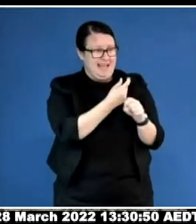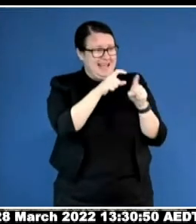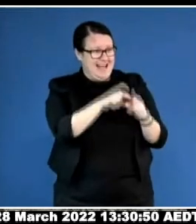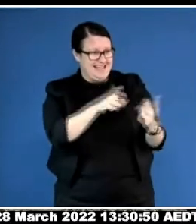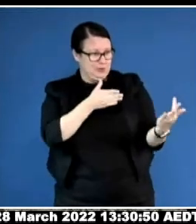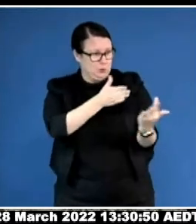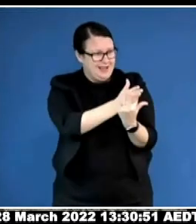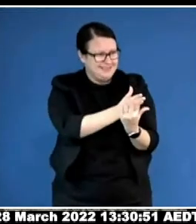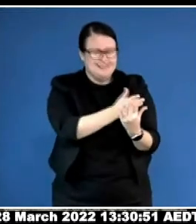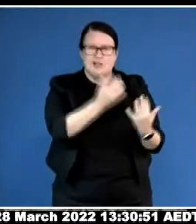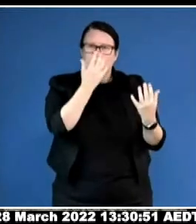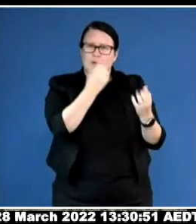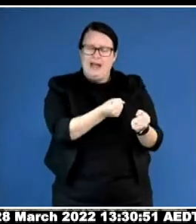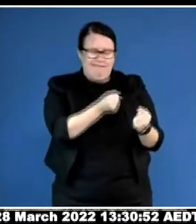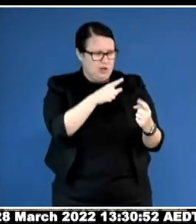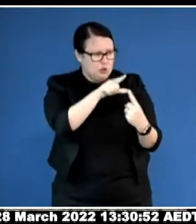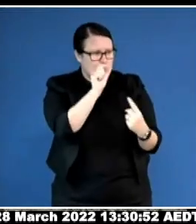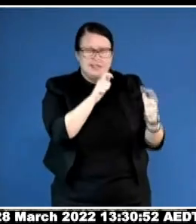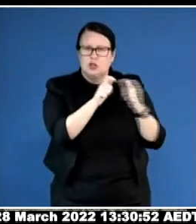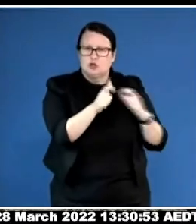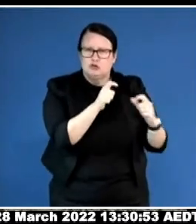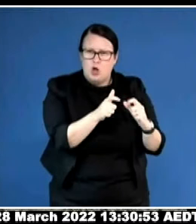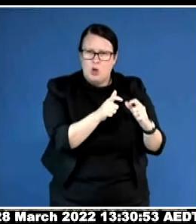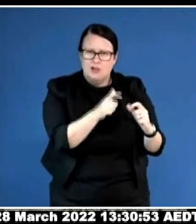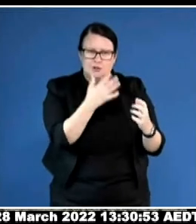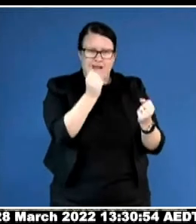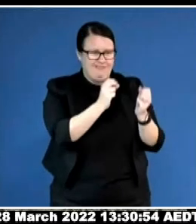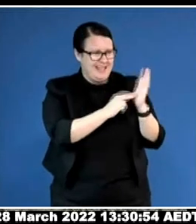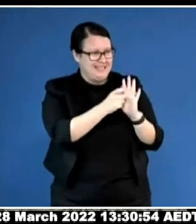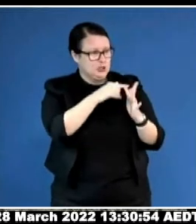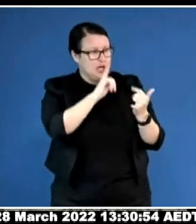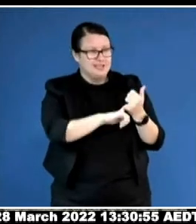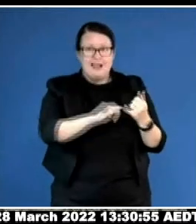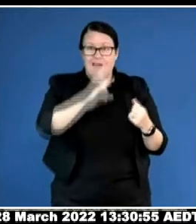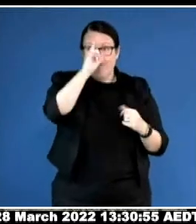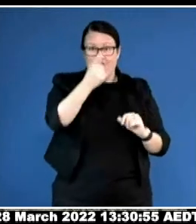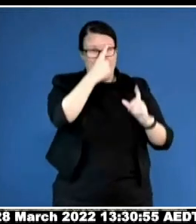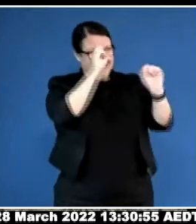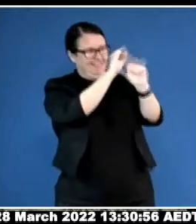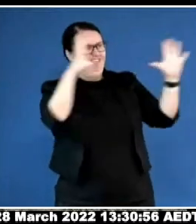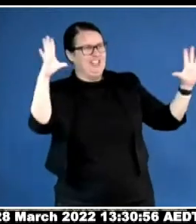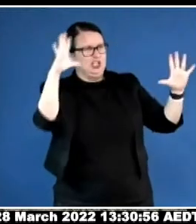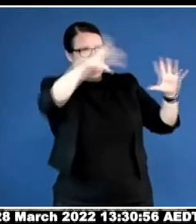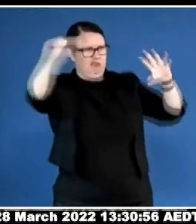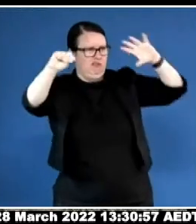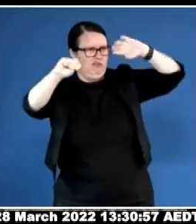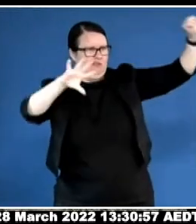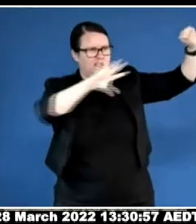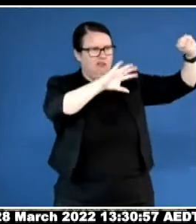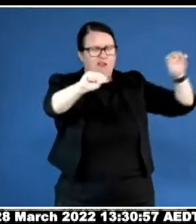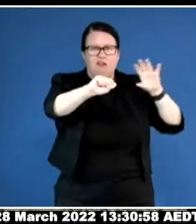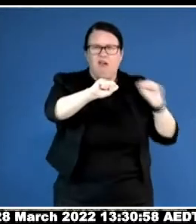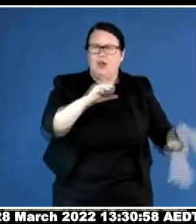control, you know, to have the NDIS that was first envisioned, you know, they wouldn't be doing these things. They wouldn't